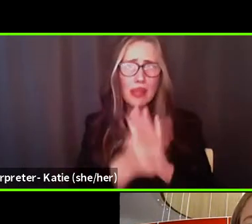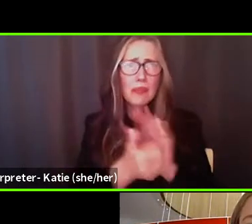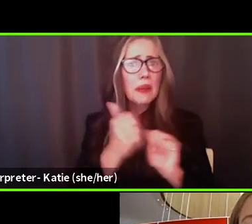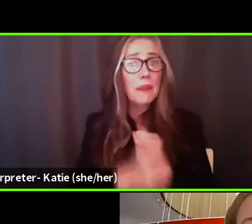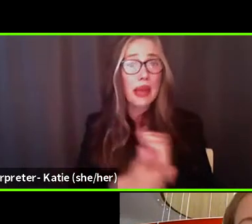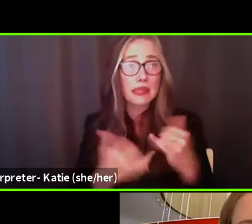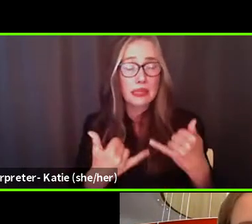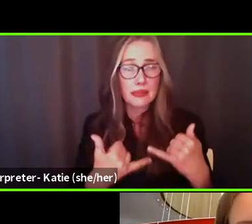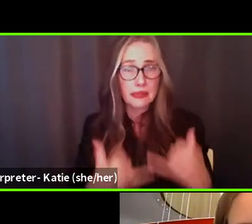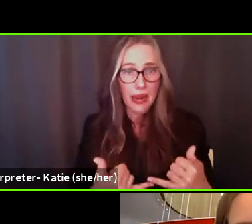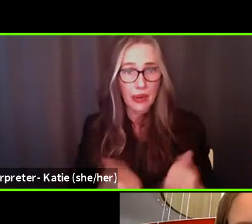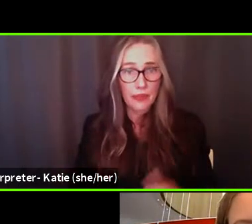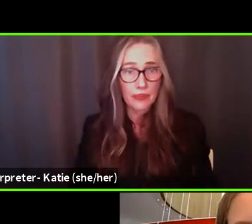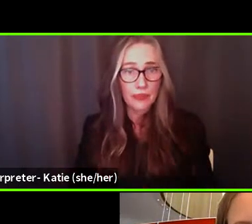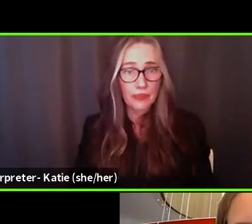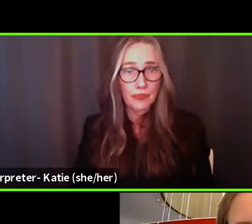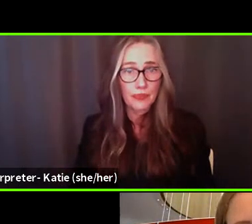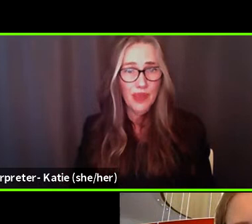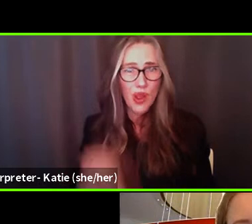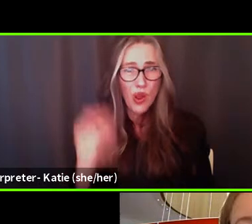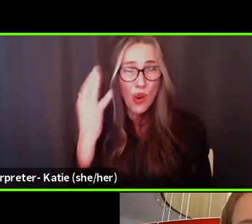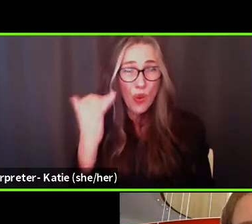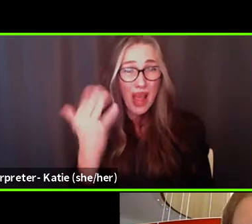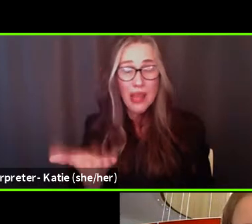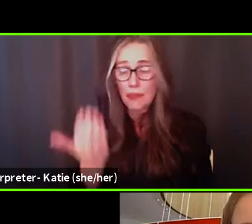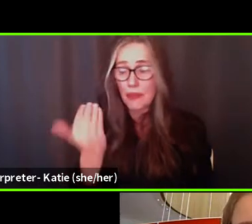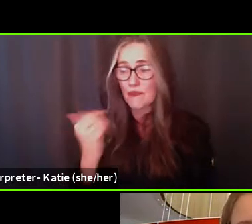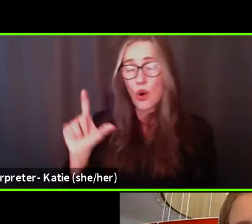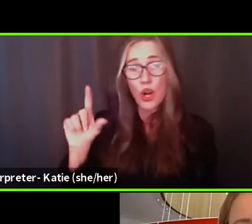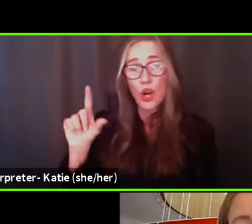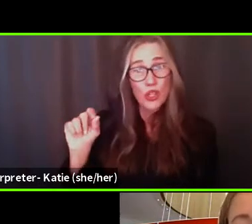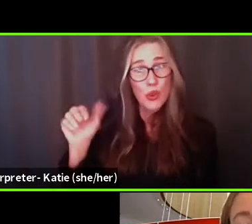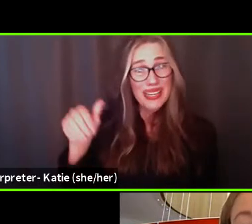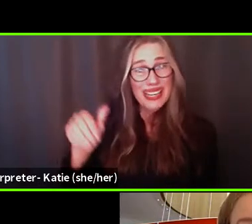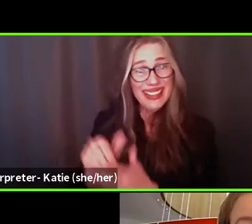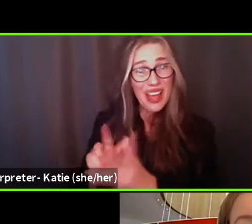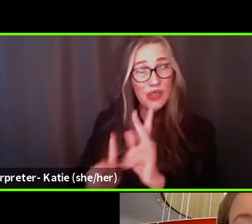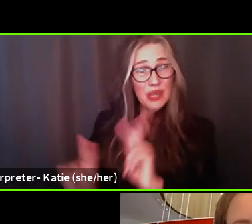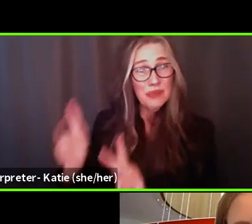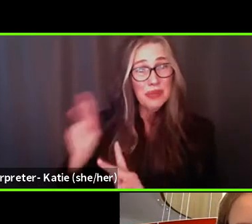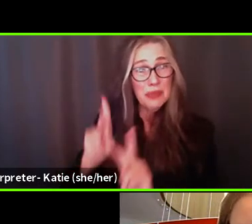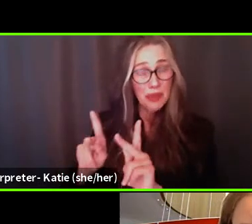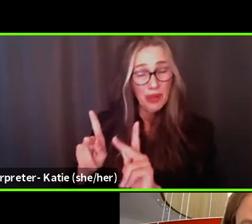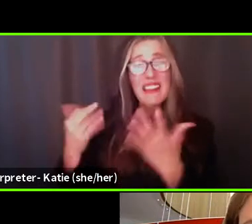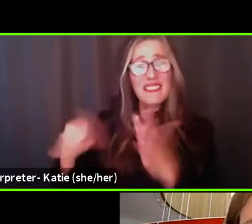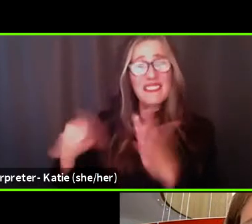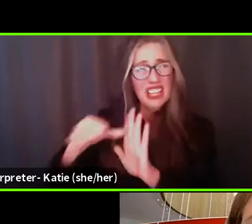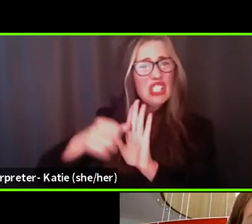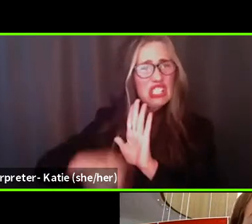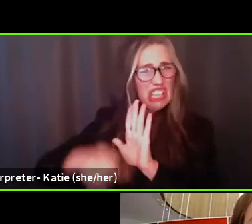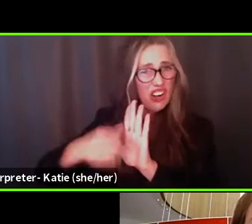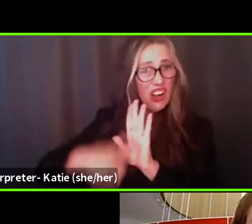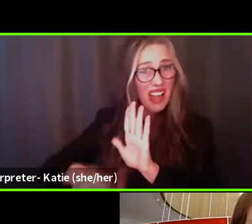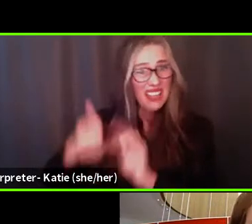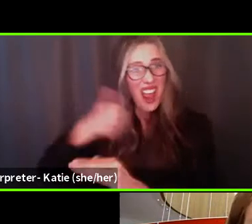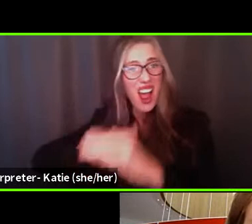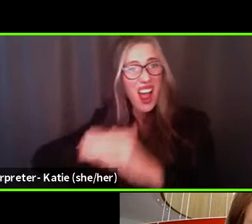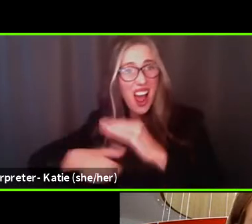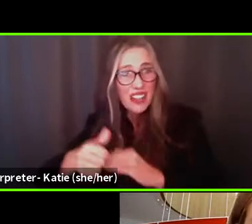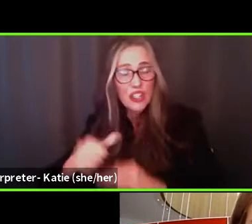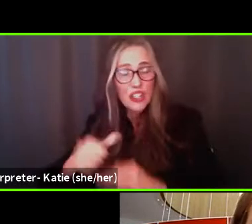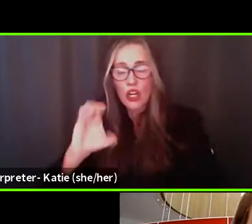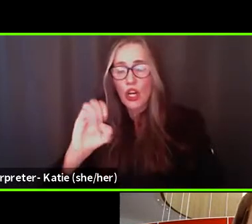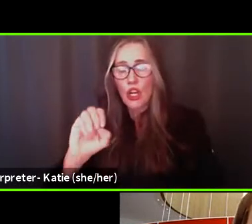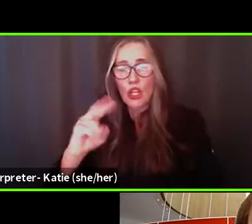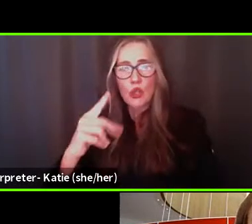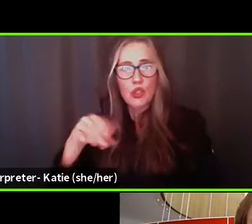there were over 20 000 individuals sterilized pursuant to the eugenics sterilization laws out of that 20